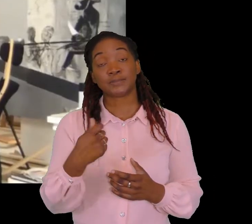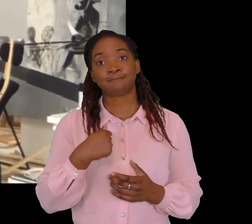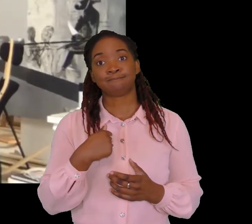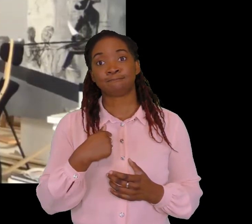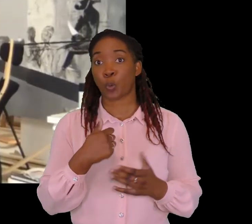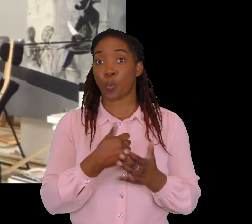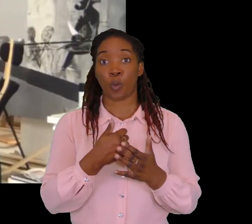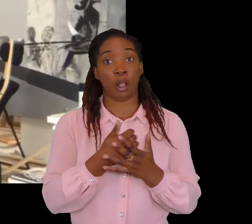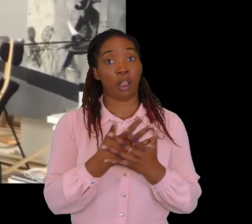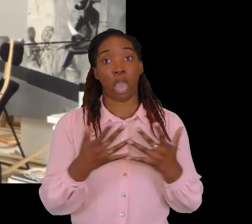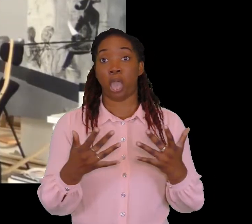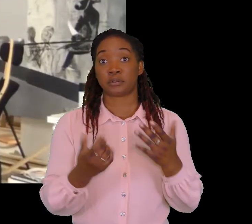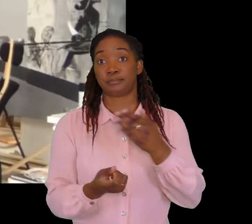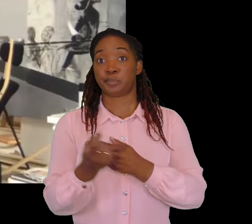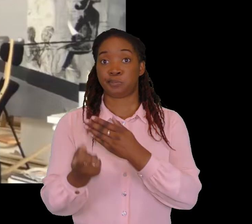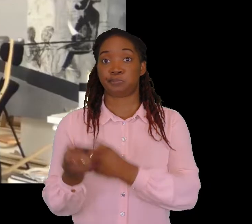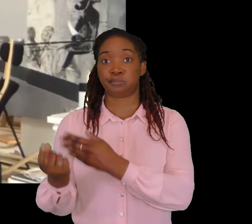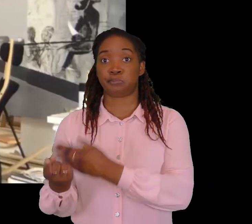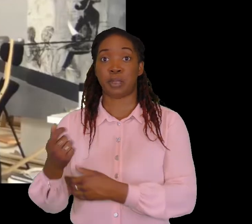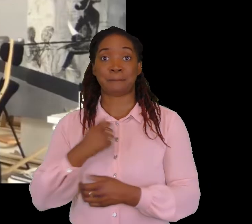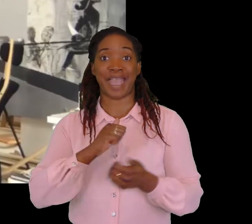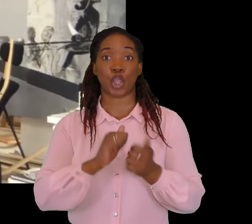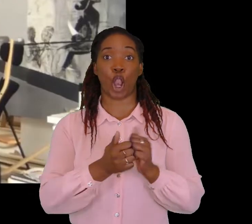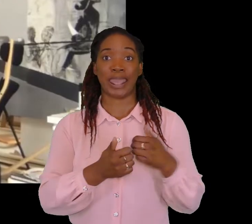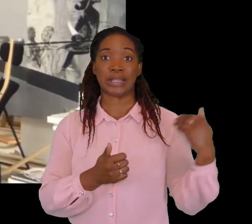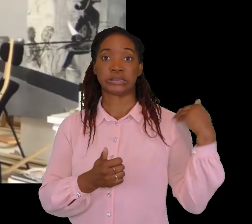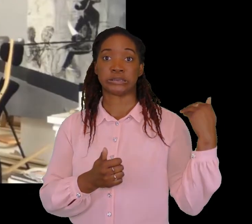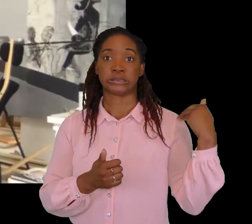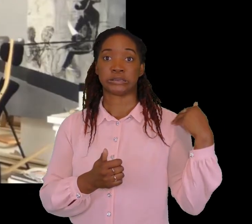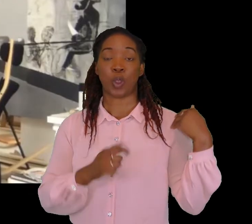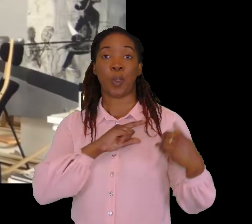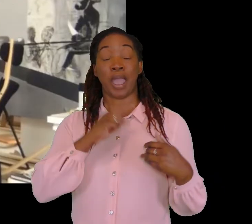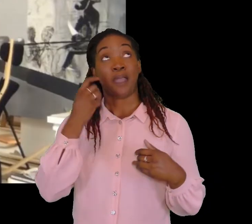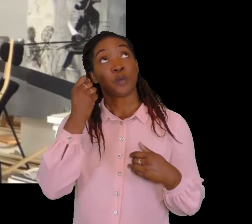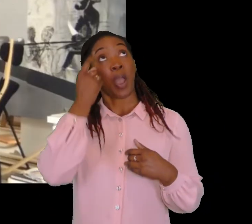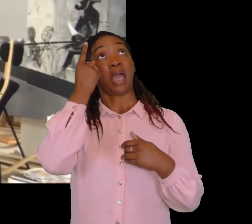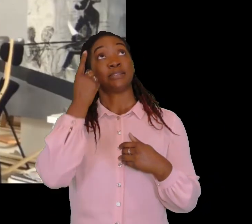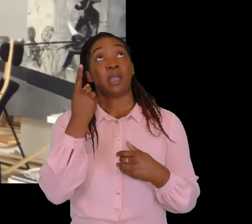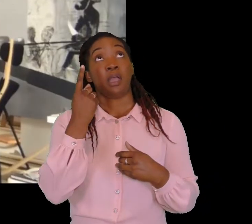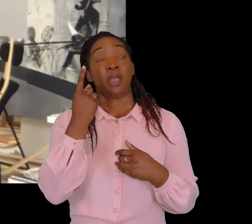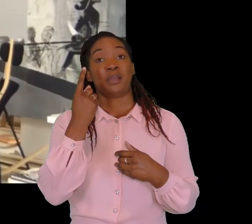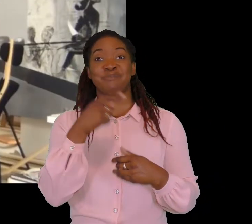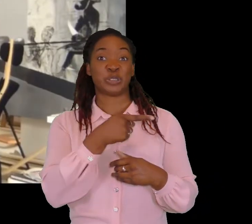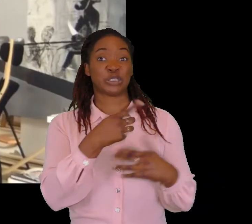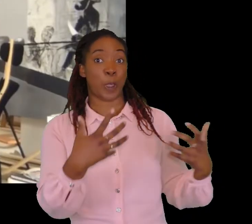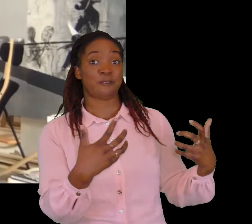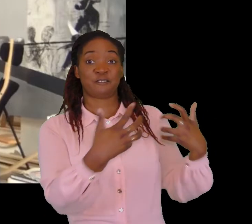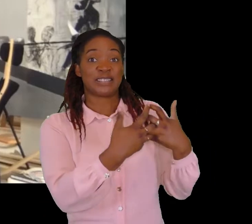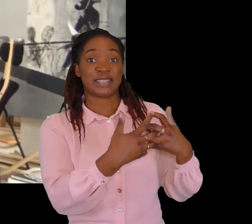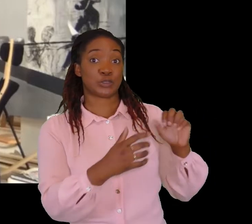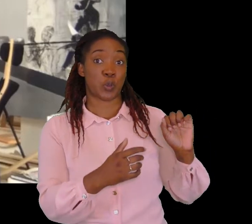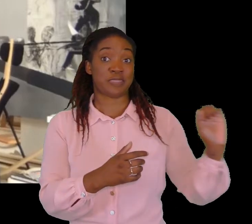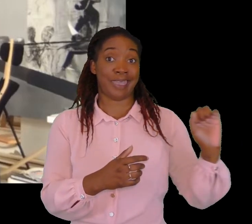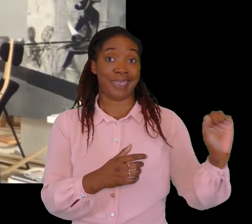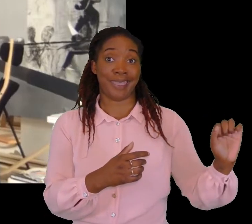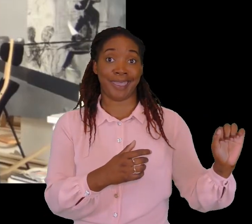constantly, and I've often been reminded even by my colleagues, because sometimes I come up with some radical ideas that don't fit into their own